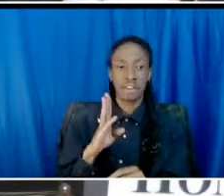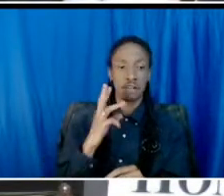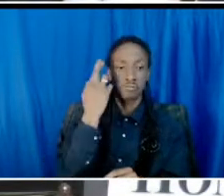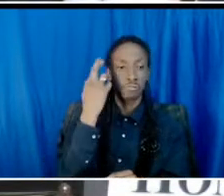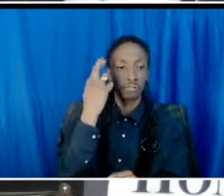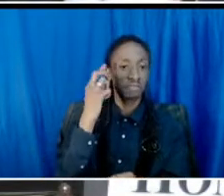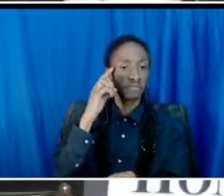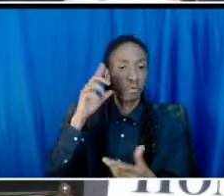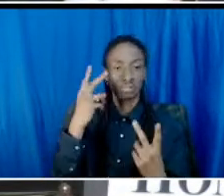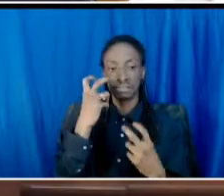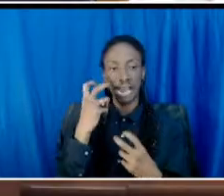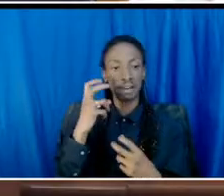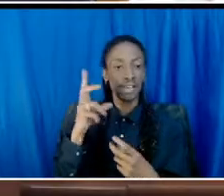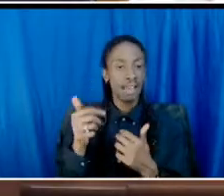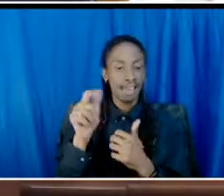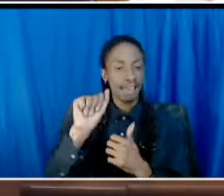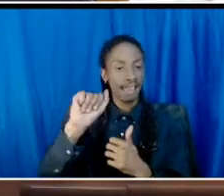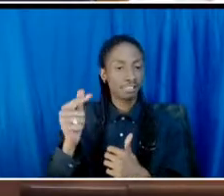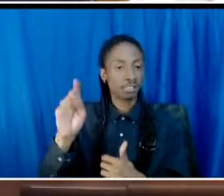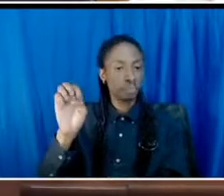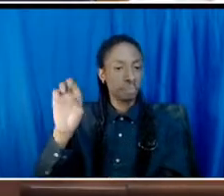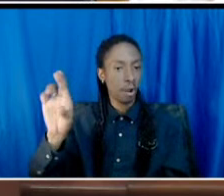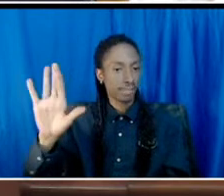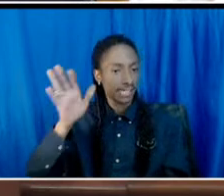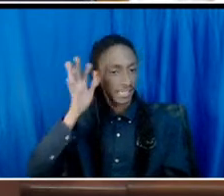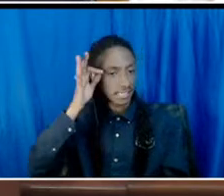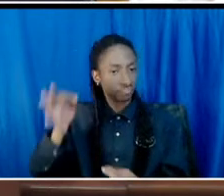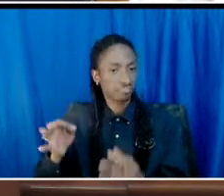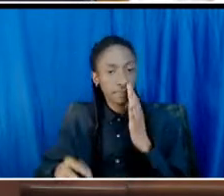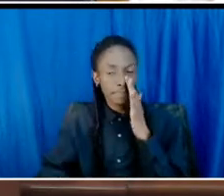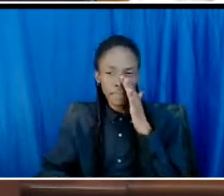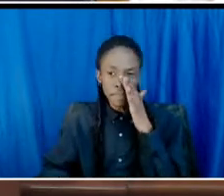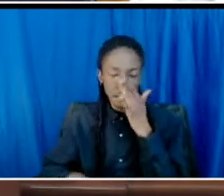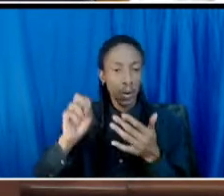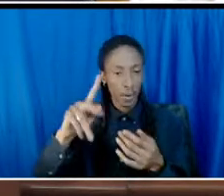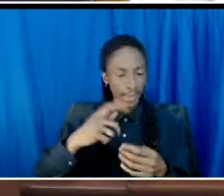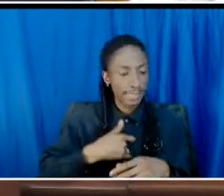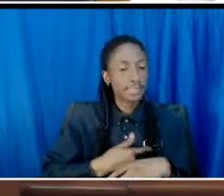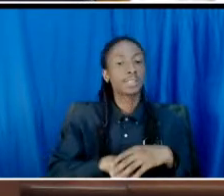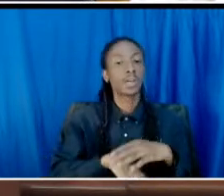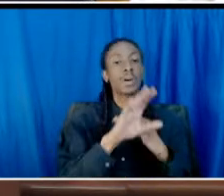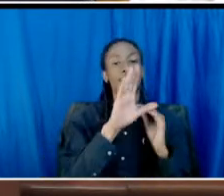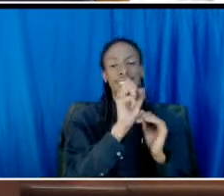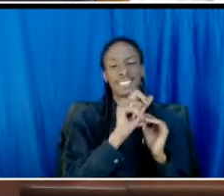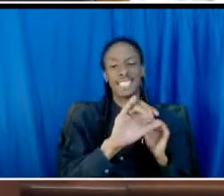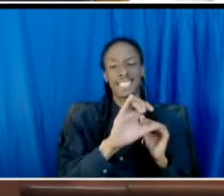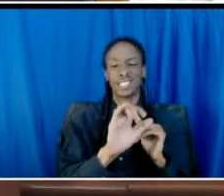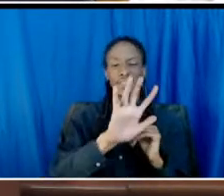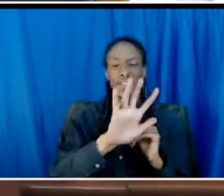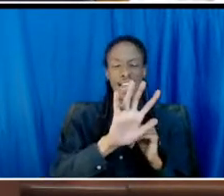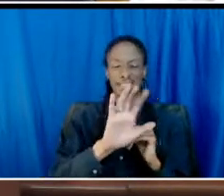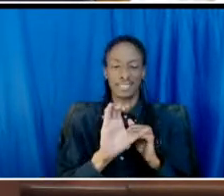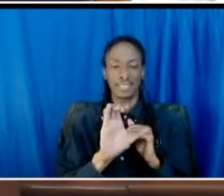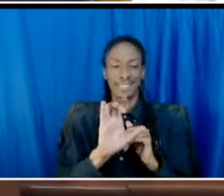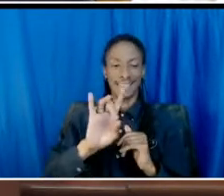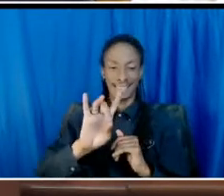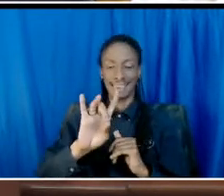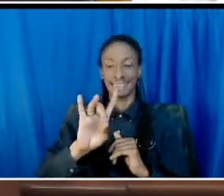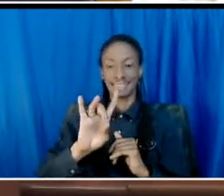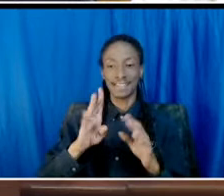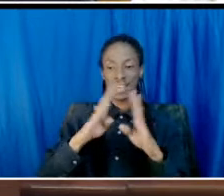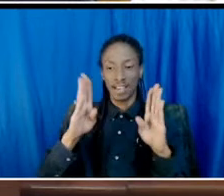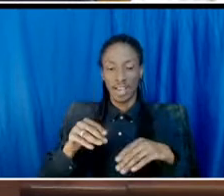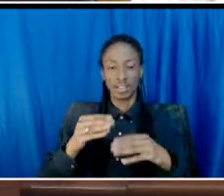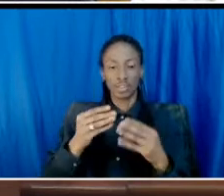conclusion. Thank you. Pursuant to Section 5C8 of House Resolution 503, the